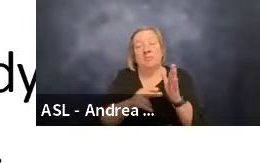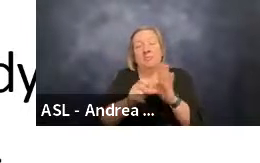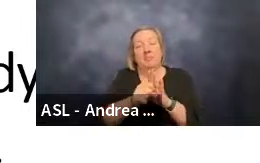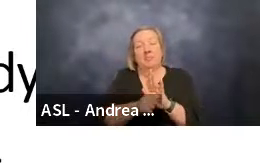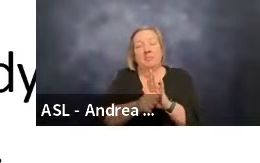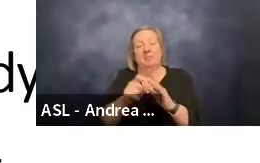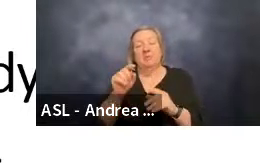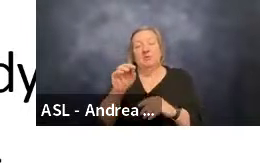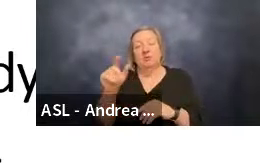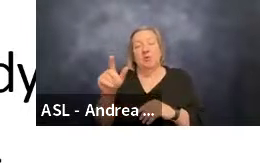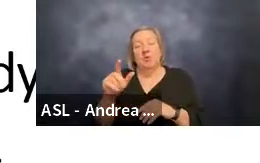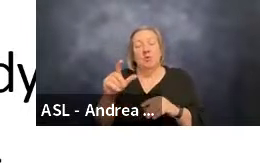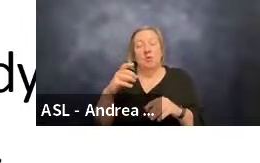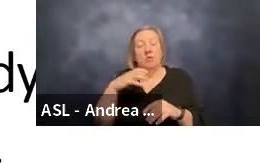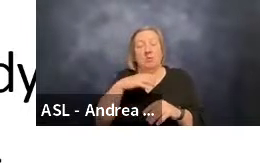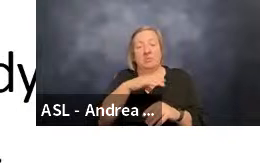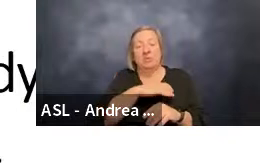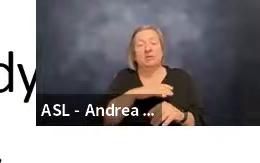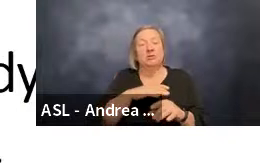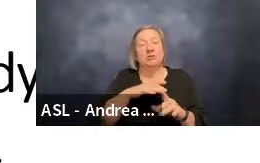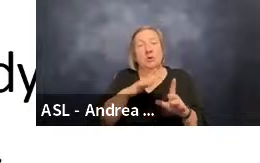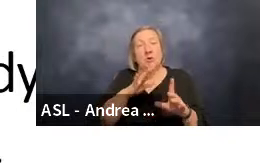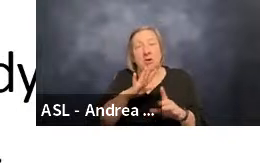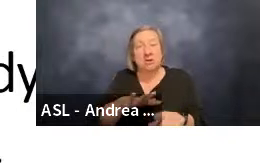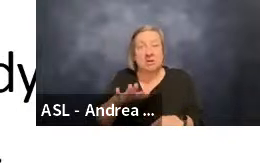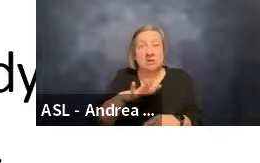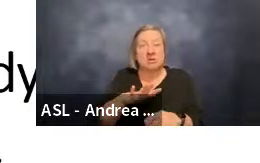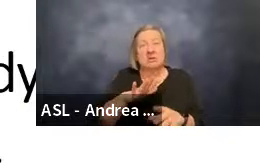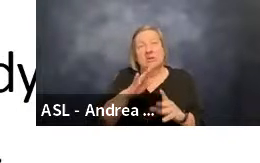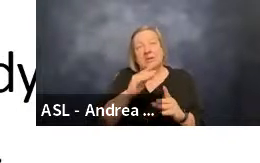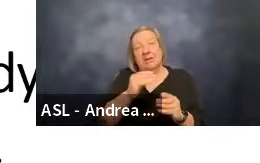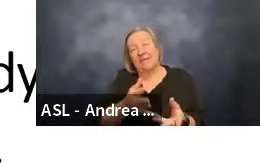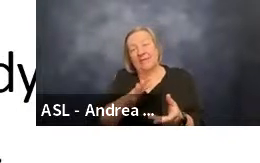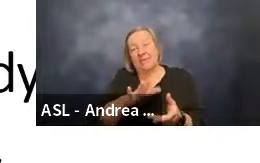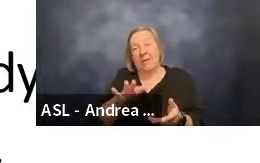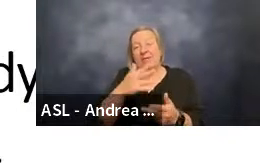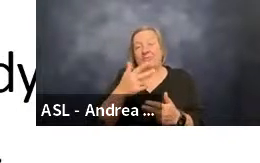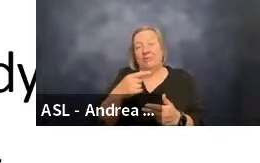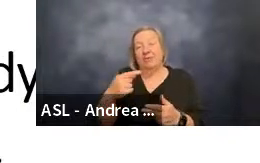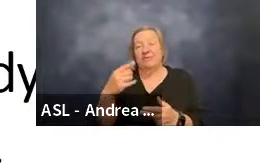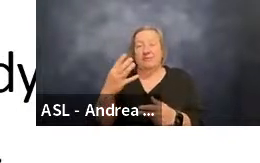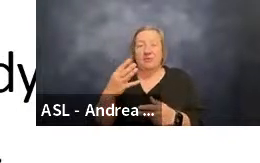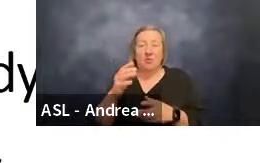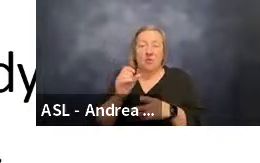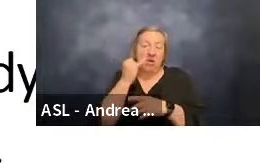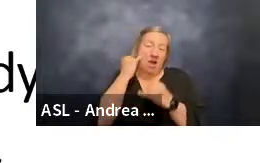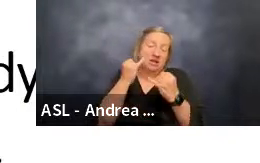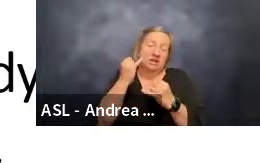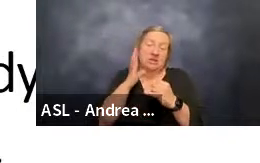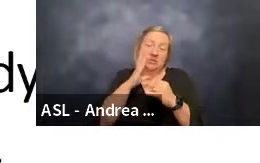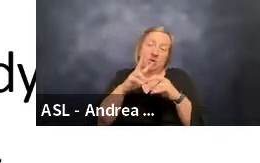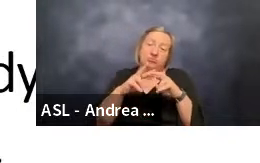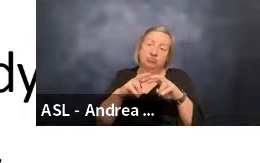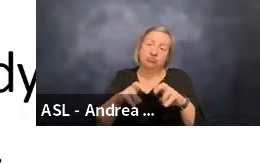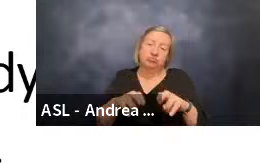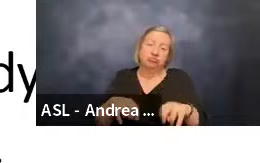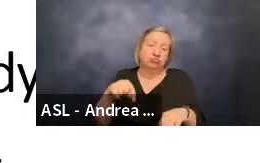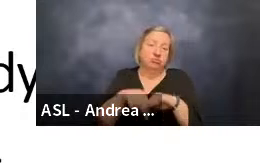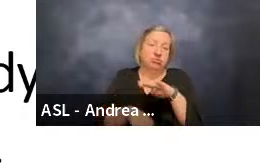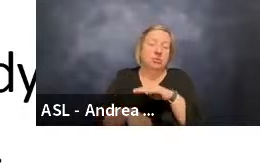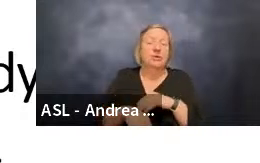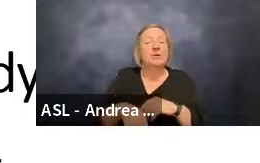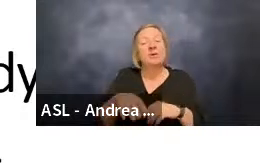this consideration to about 3 or 4 scenarios to really facilitate in-depth analysis, really looking